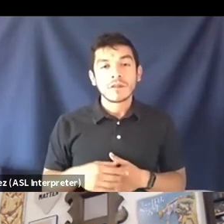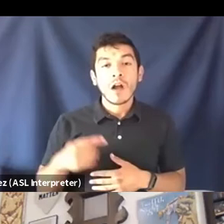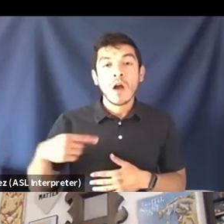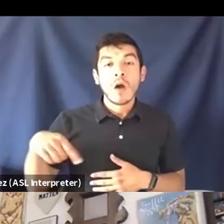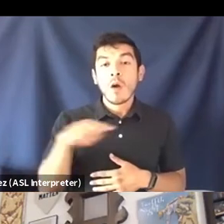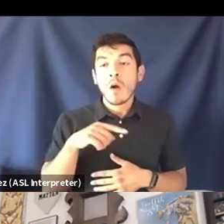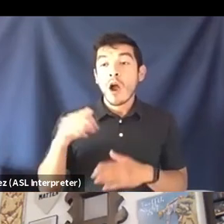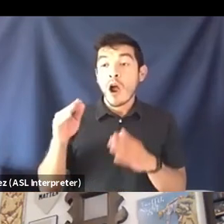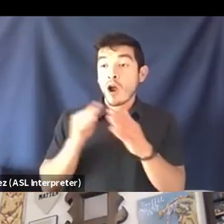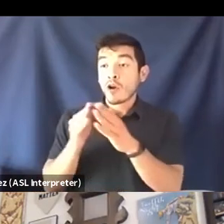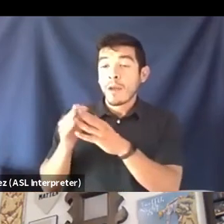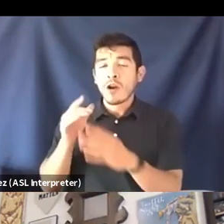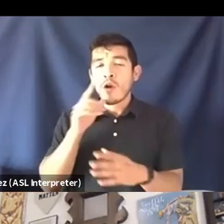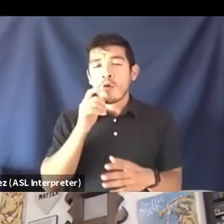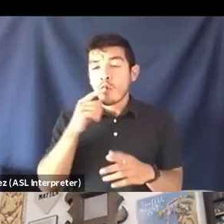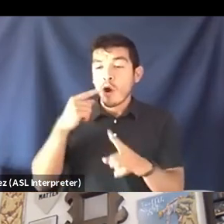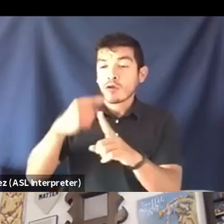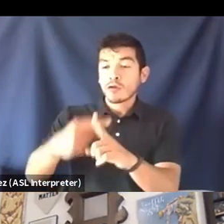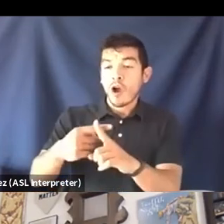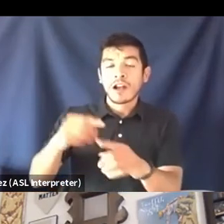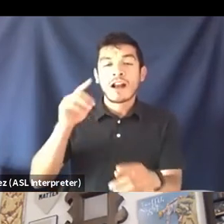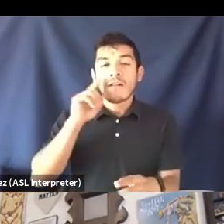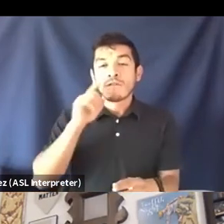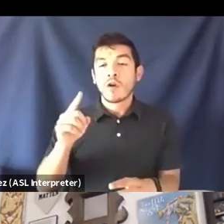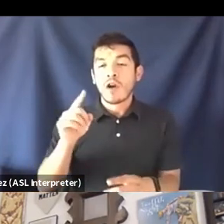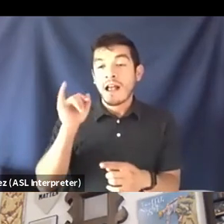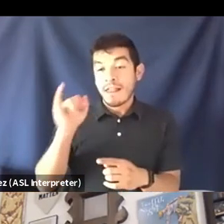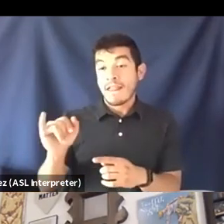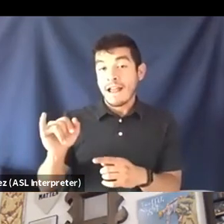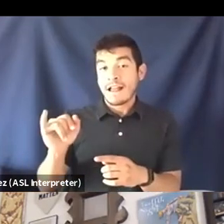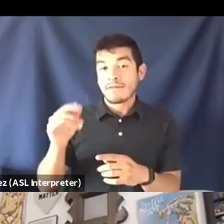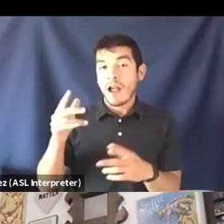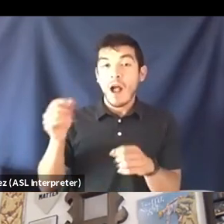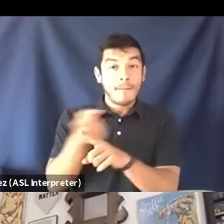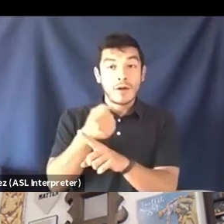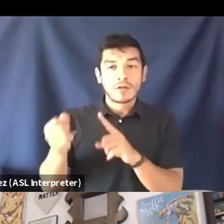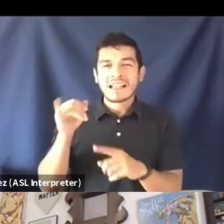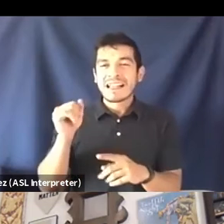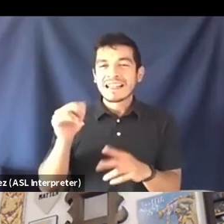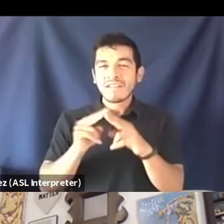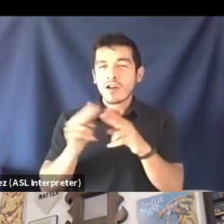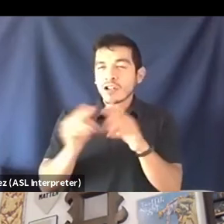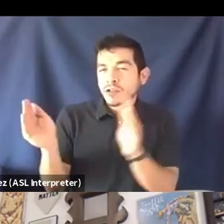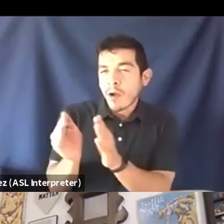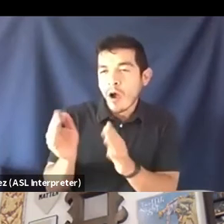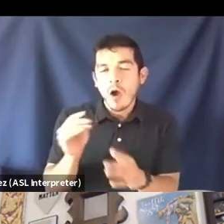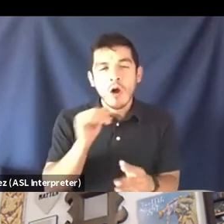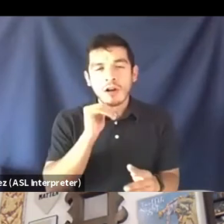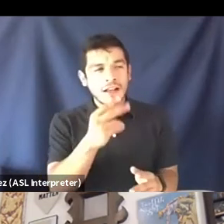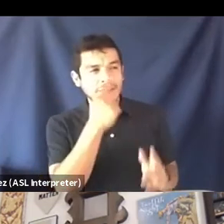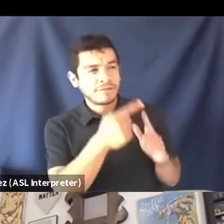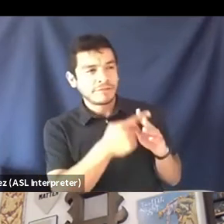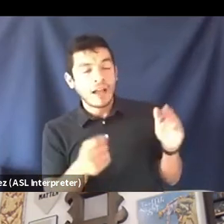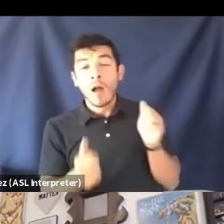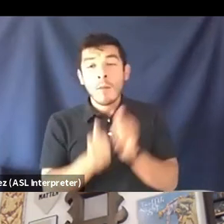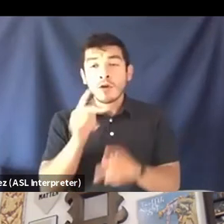for sterilization are also vulnerable and rendered invisible frequently, that people don't even know what the word eugenics is.